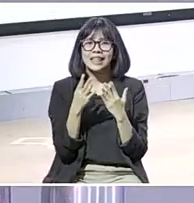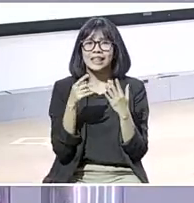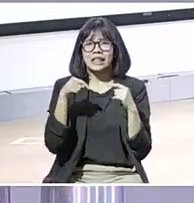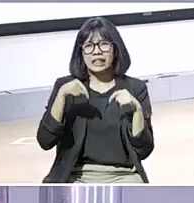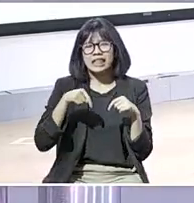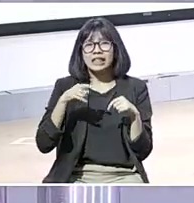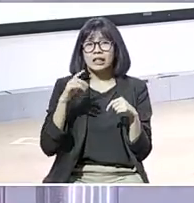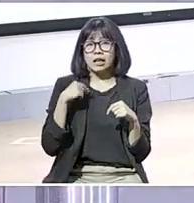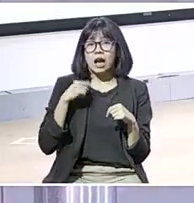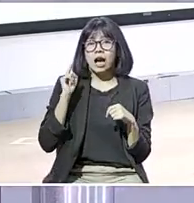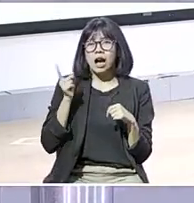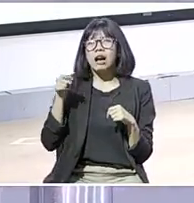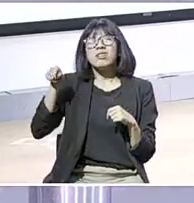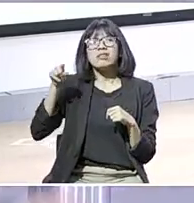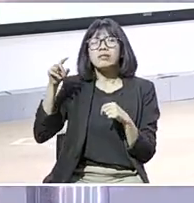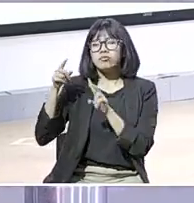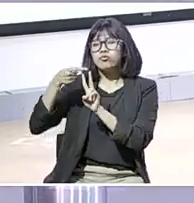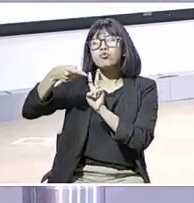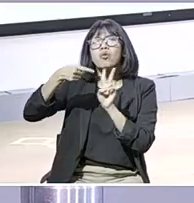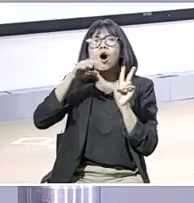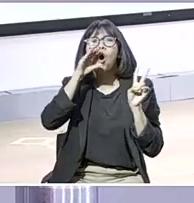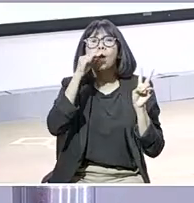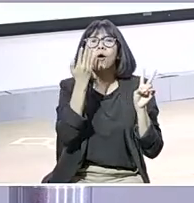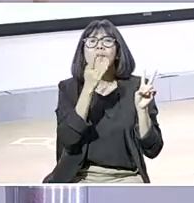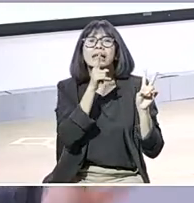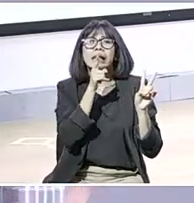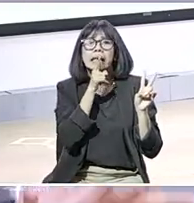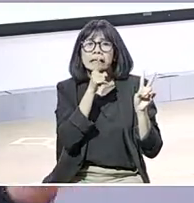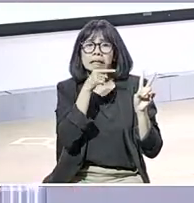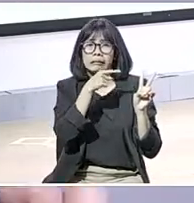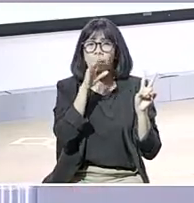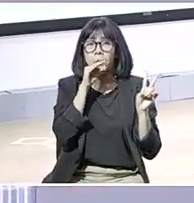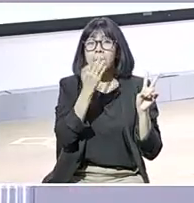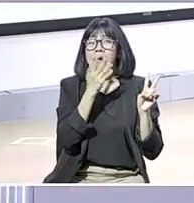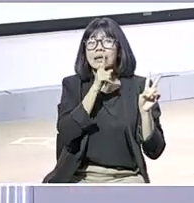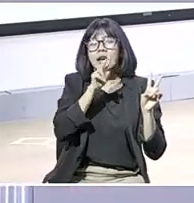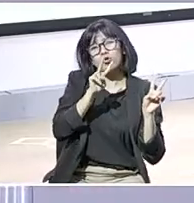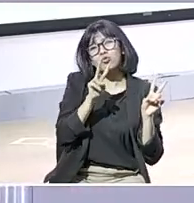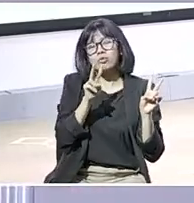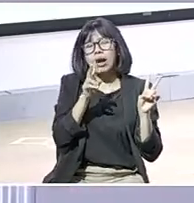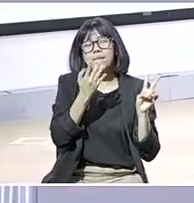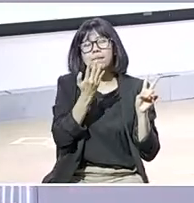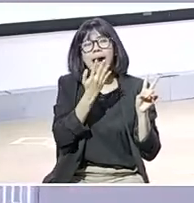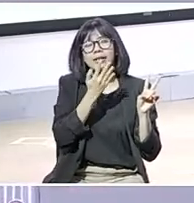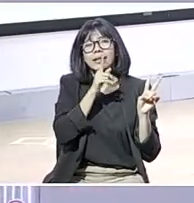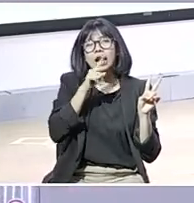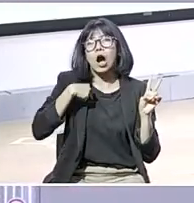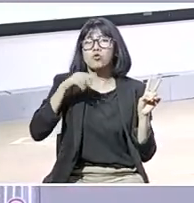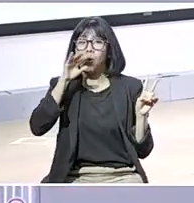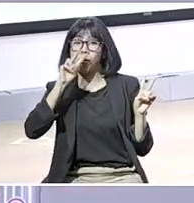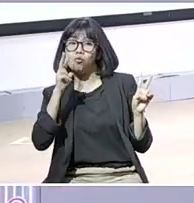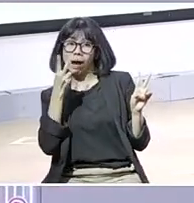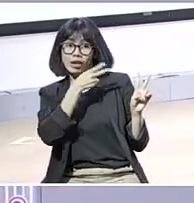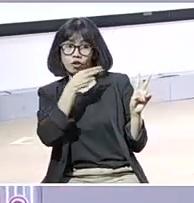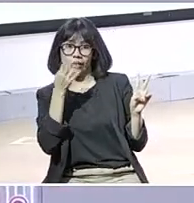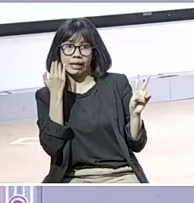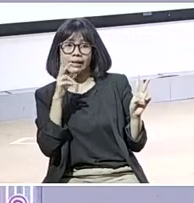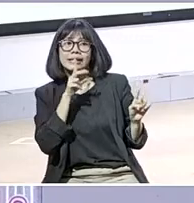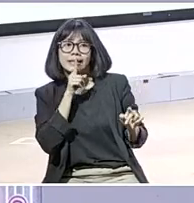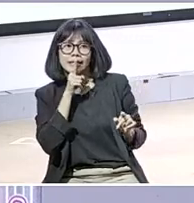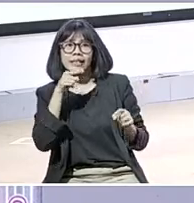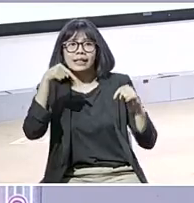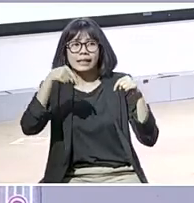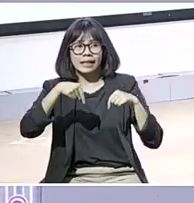kita berbahasa native bahasa Inggris, jadi aku akan switch ke bahasa Inggris juga. So good afternoon, everyone. Thank you very much for being here